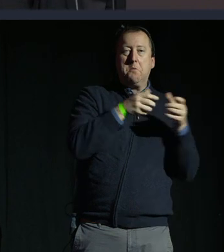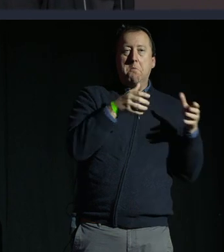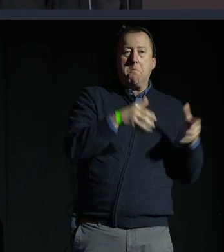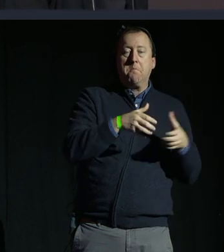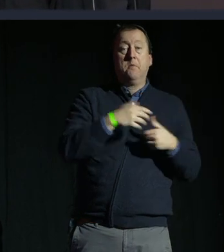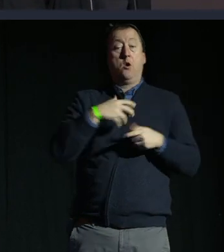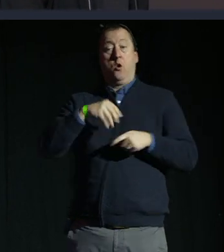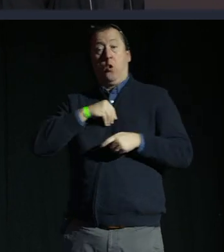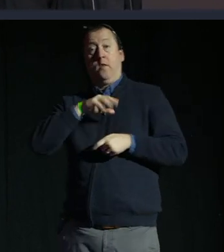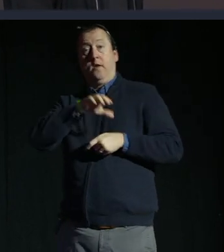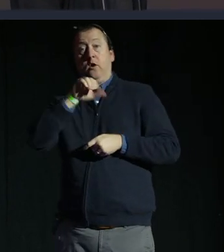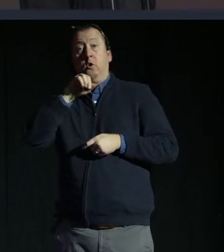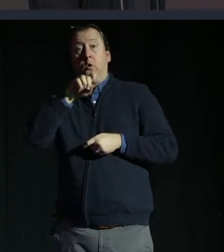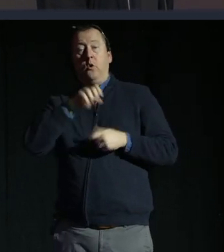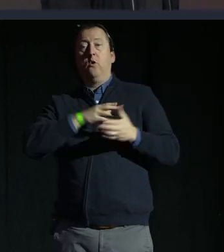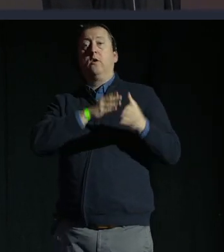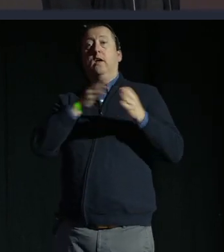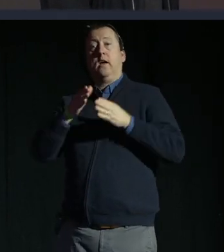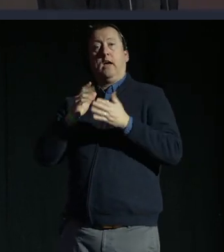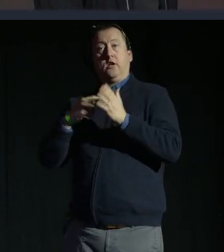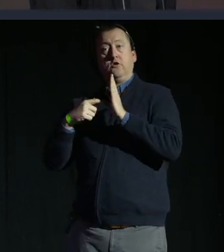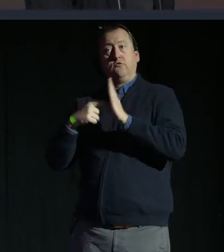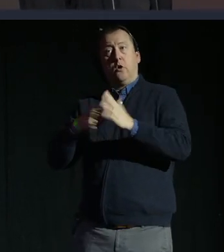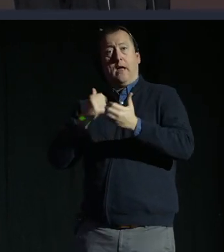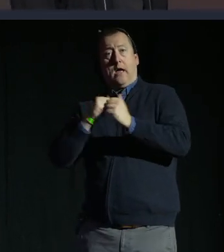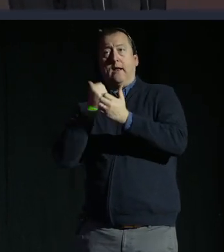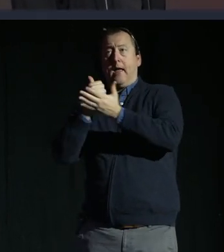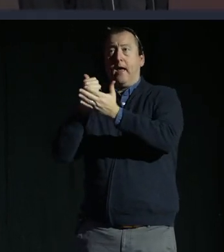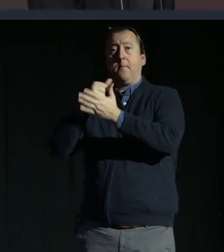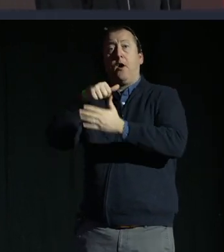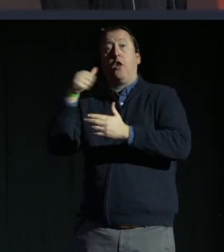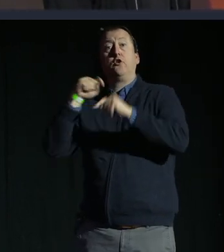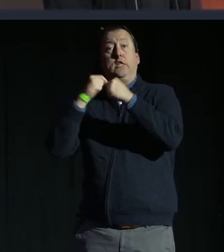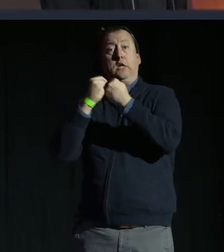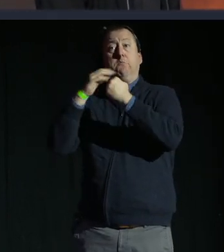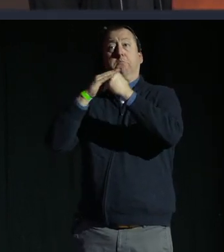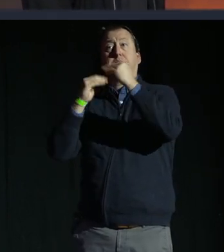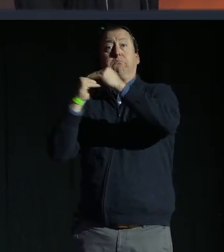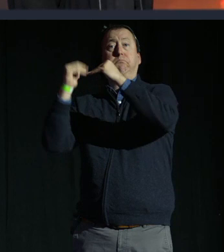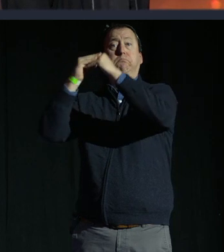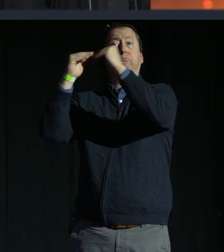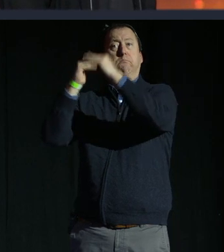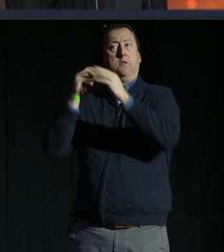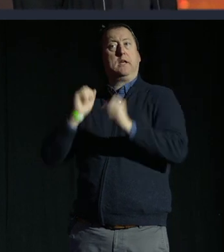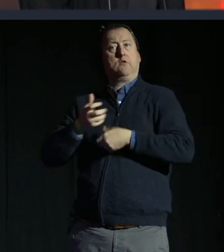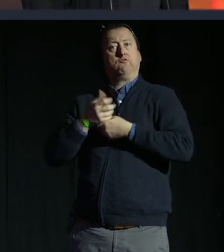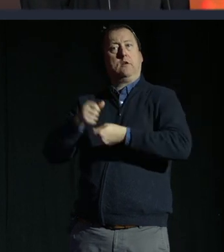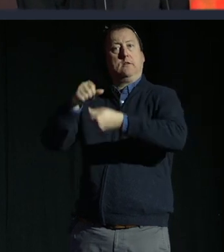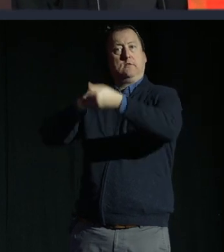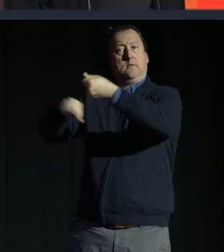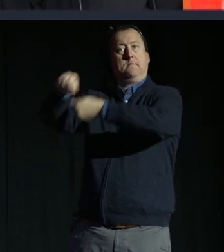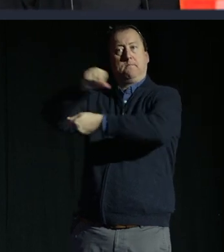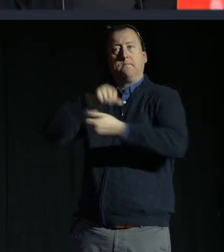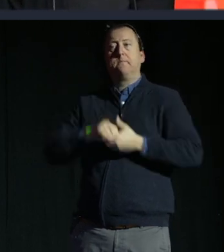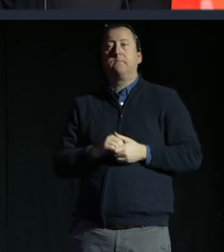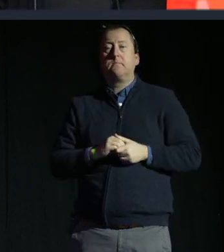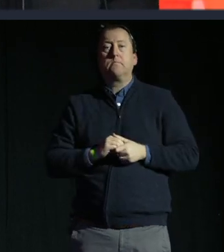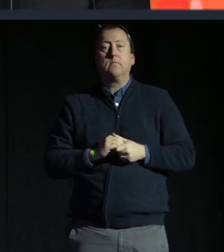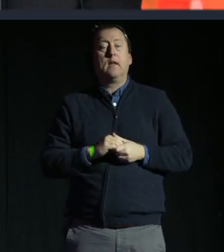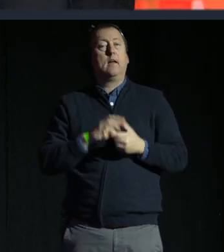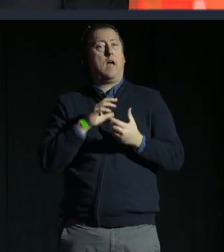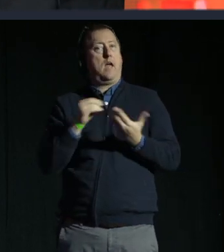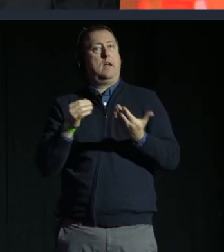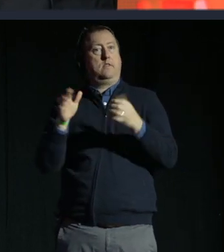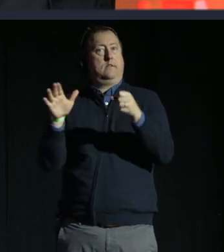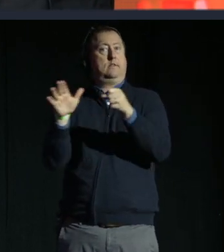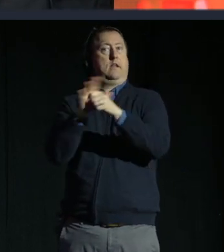code, exposing interfaces for other teams that are trustworthy. And the entire